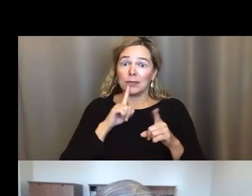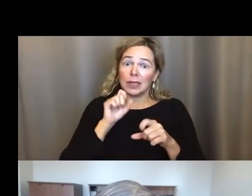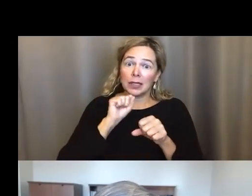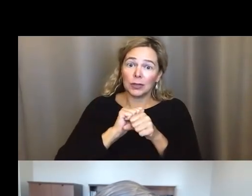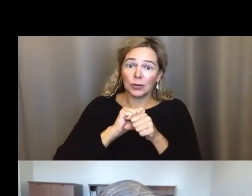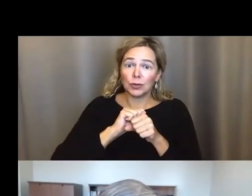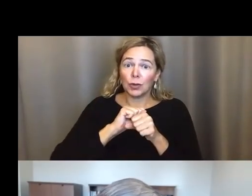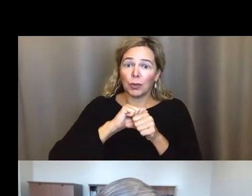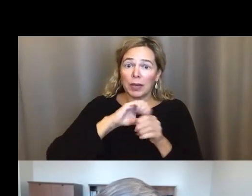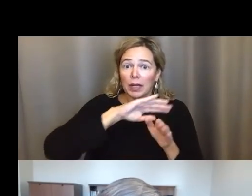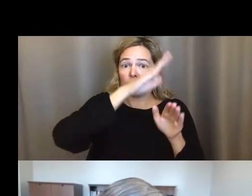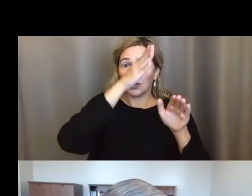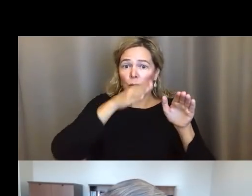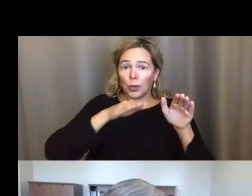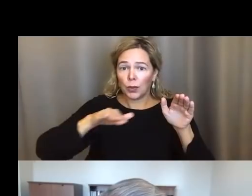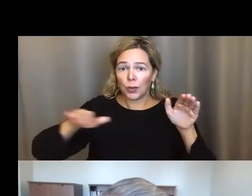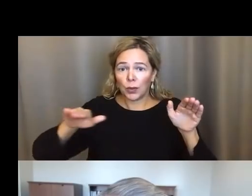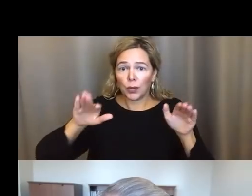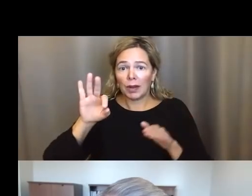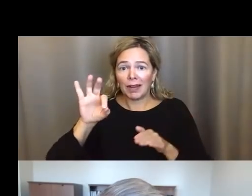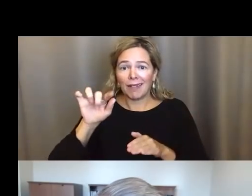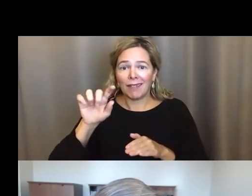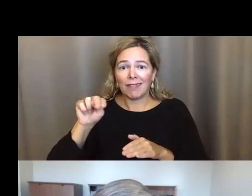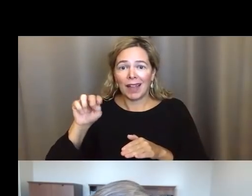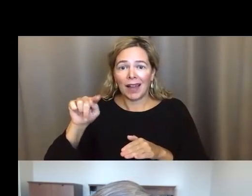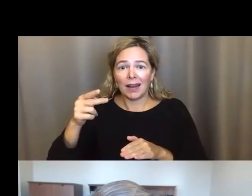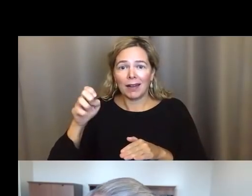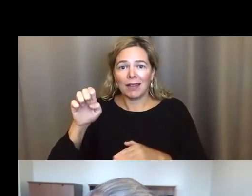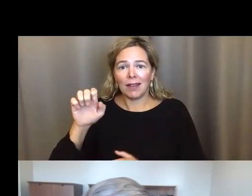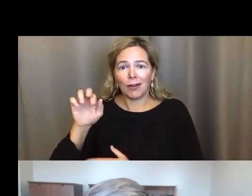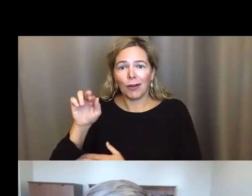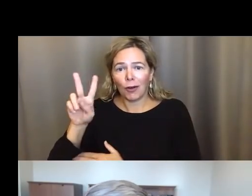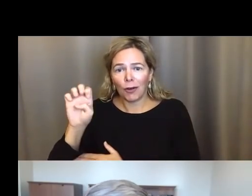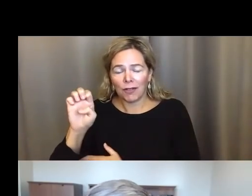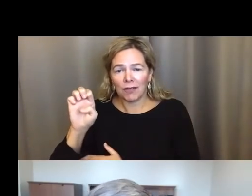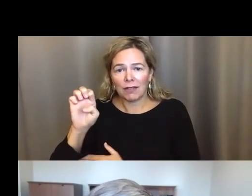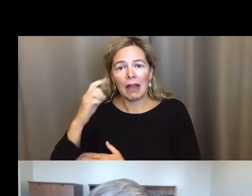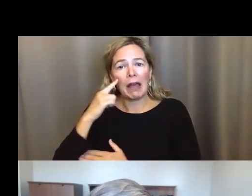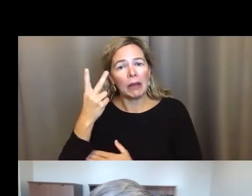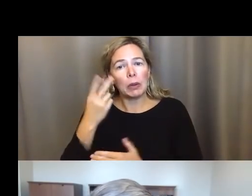I think two things to think about is that the March-May